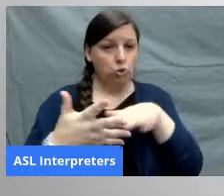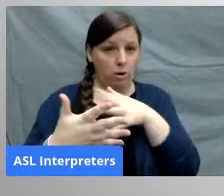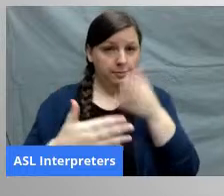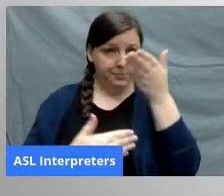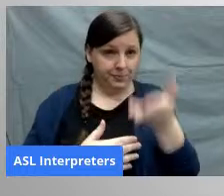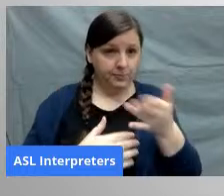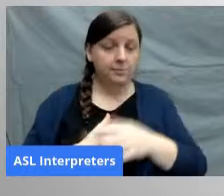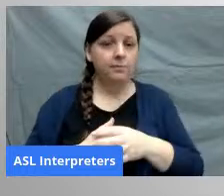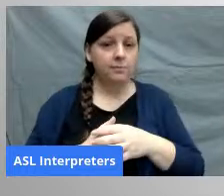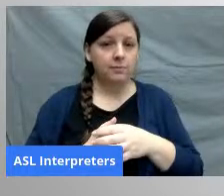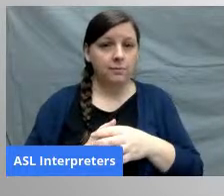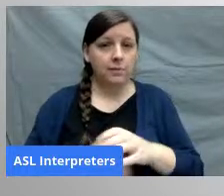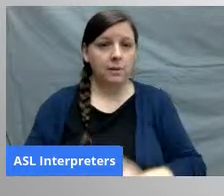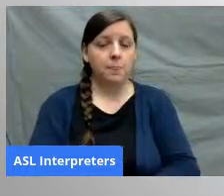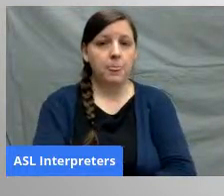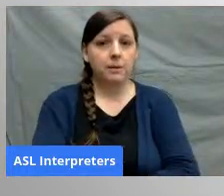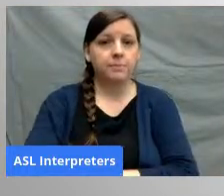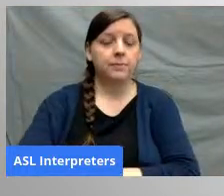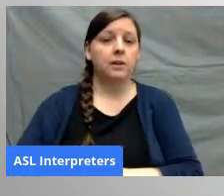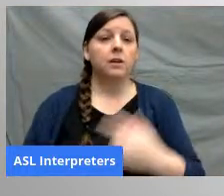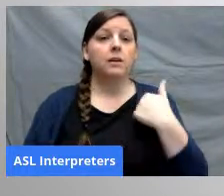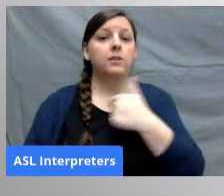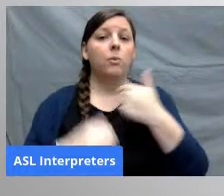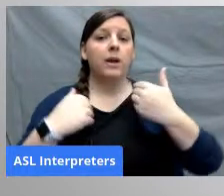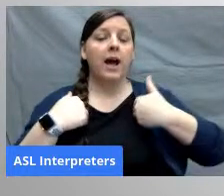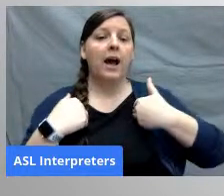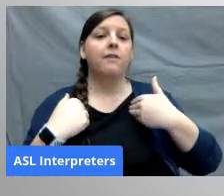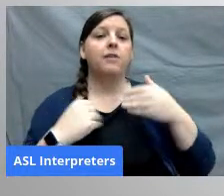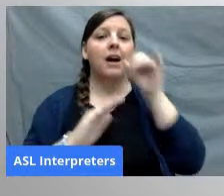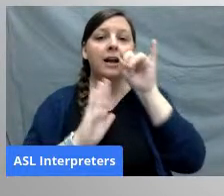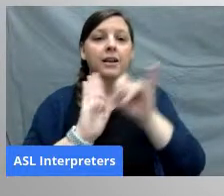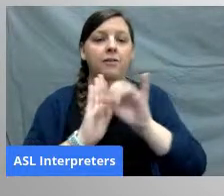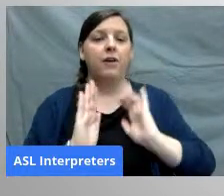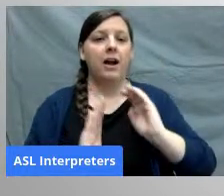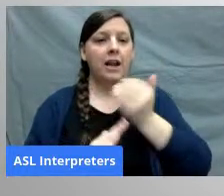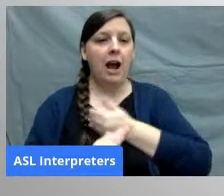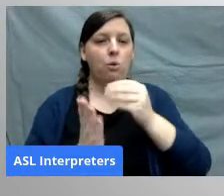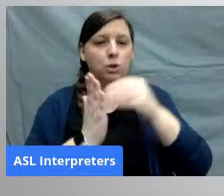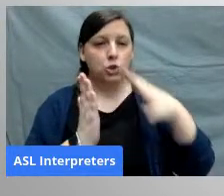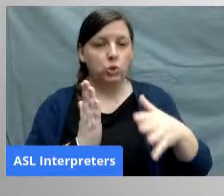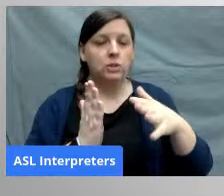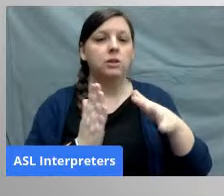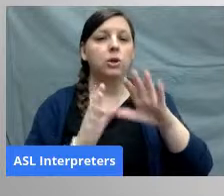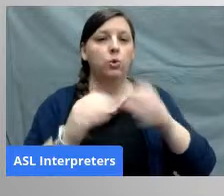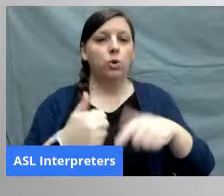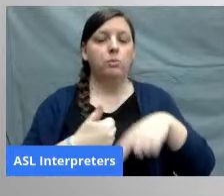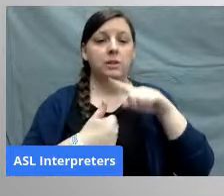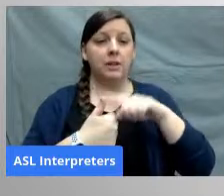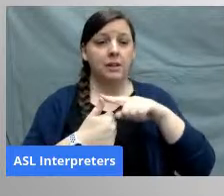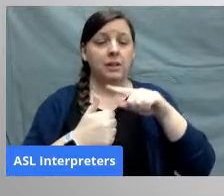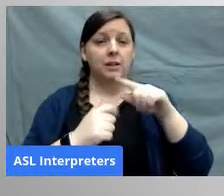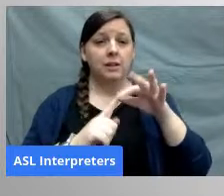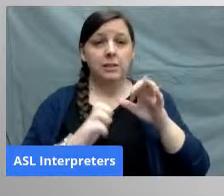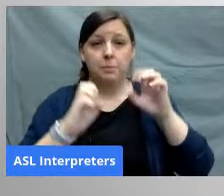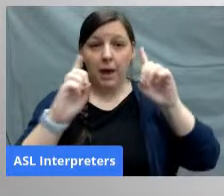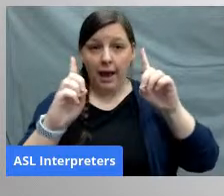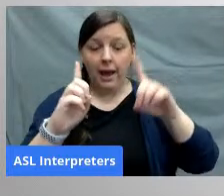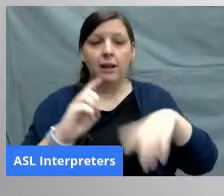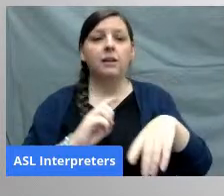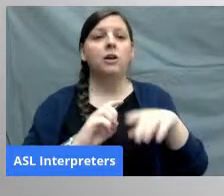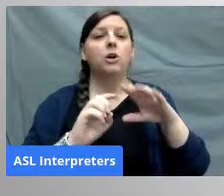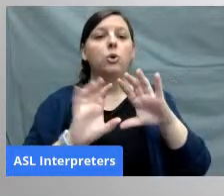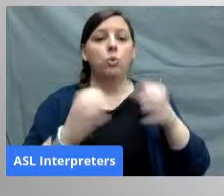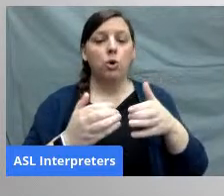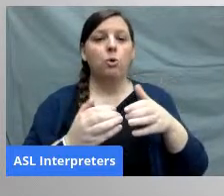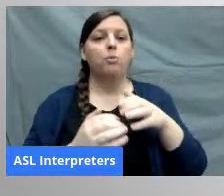have identified our student groups. So we have our special ed group, which is adaptive. That also includes our deaf and hard of